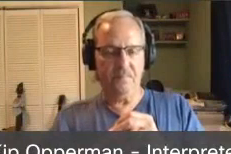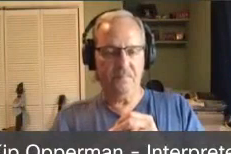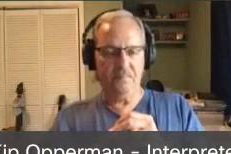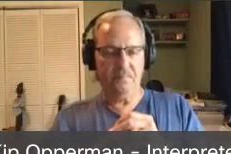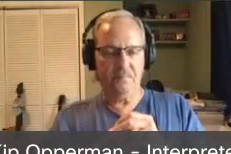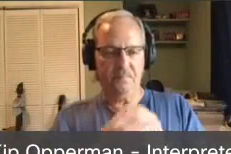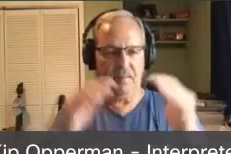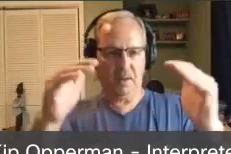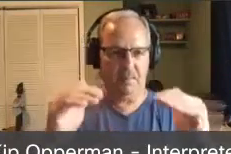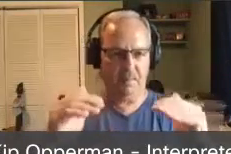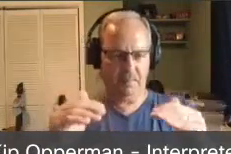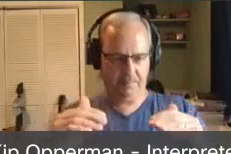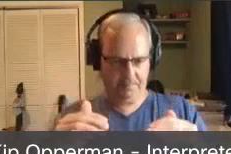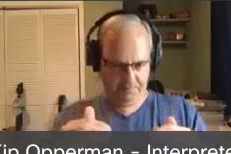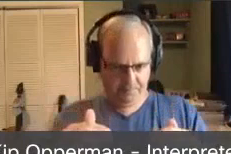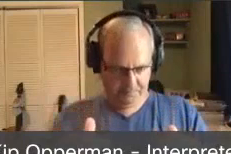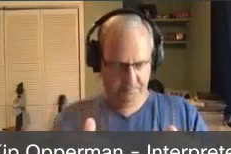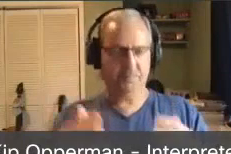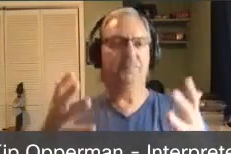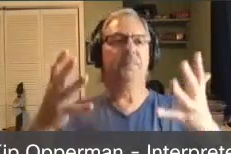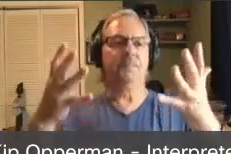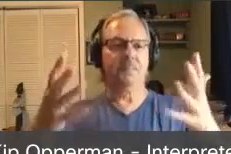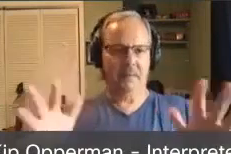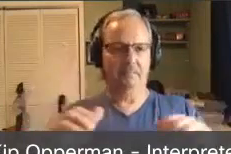or the U.S. Department of Health and Human Services.